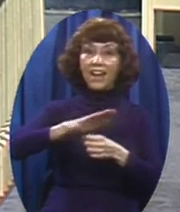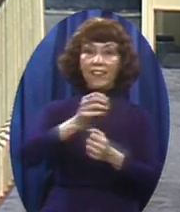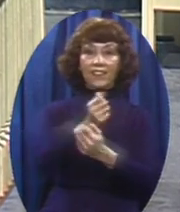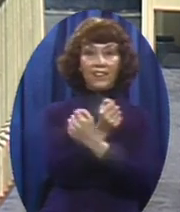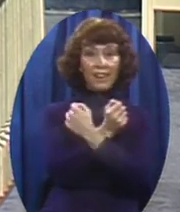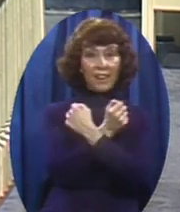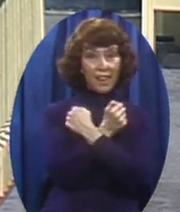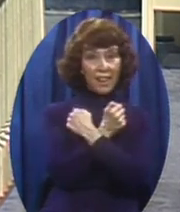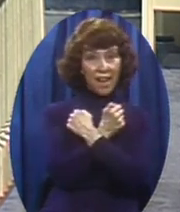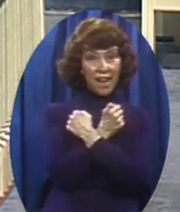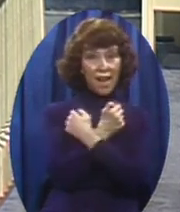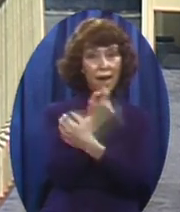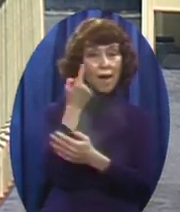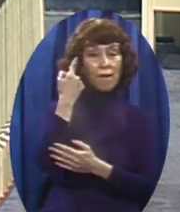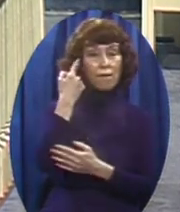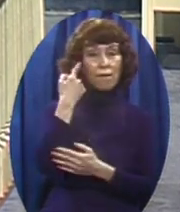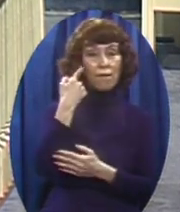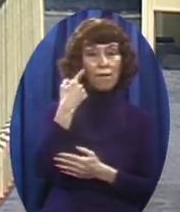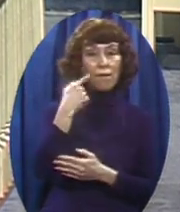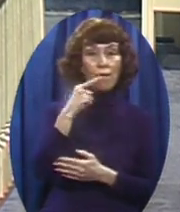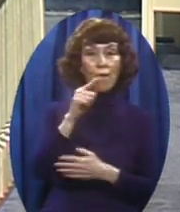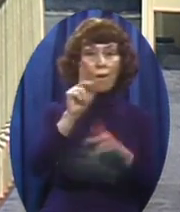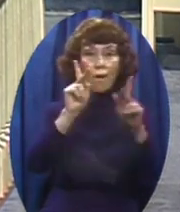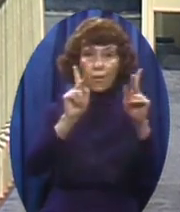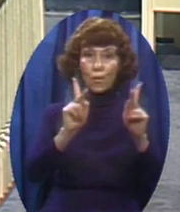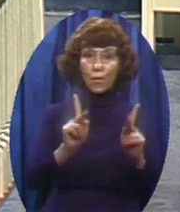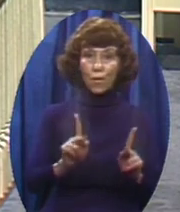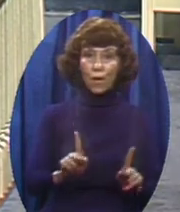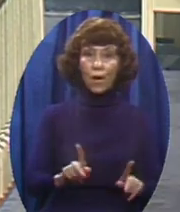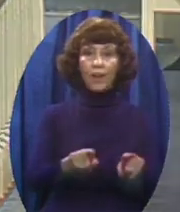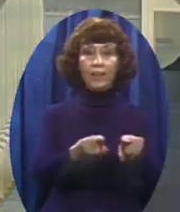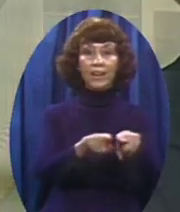love for one like you.